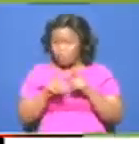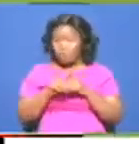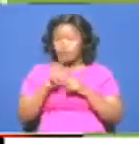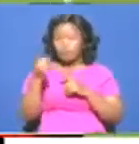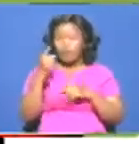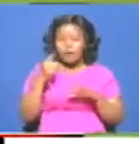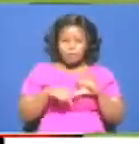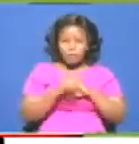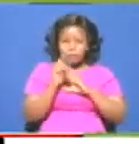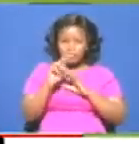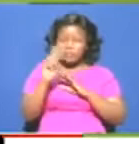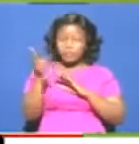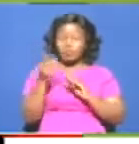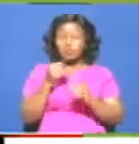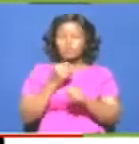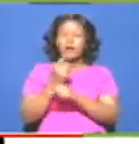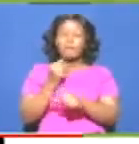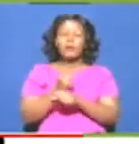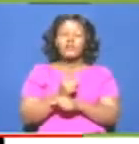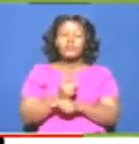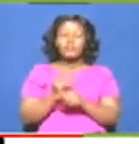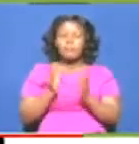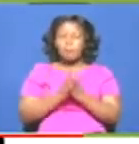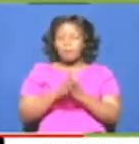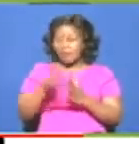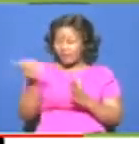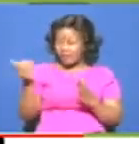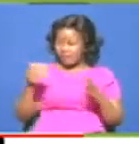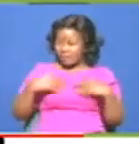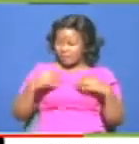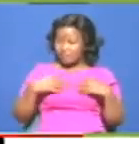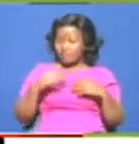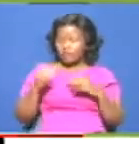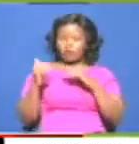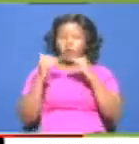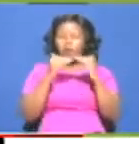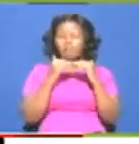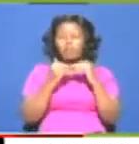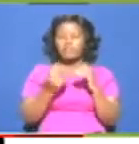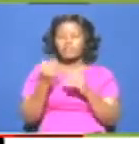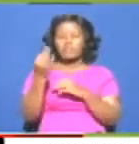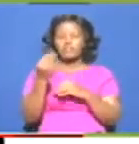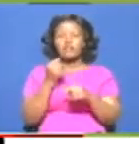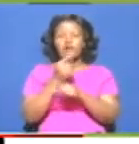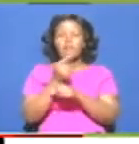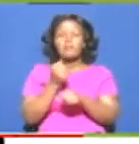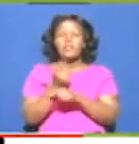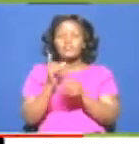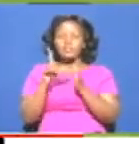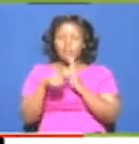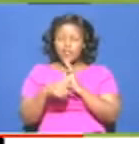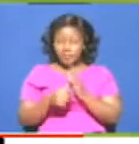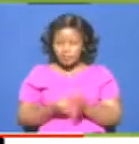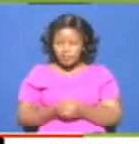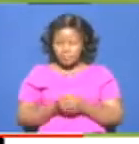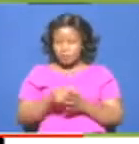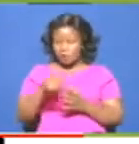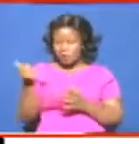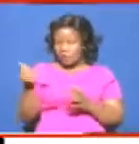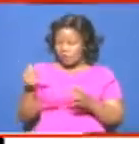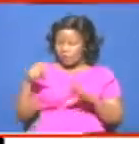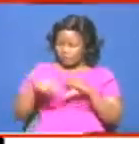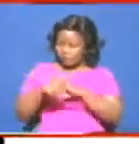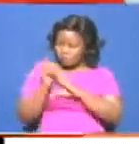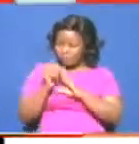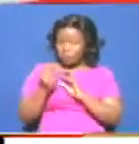for Police, with Joshua Ibrahim putting the score on level 3 minutes later. Shami Kibwana's 40th minute penalty